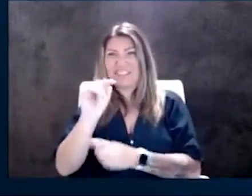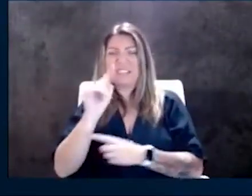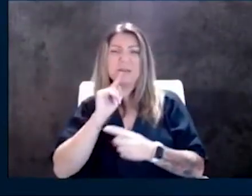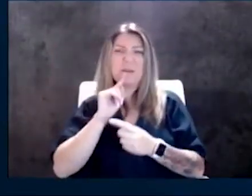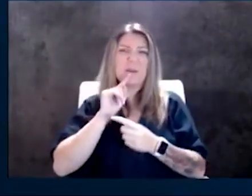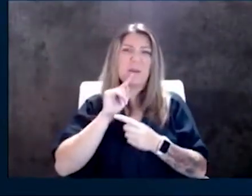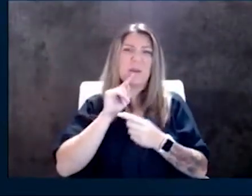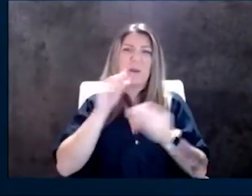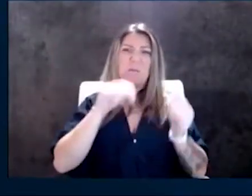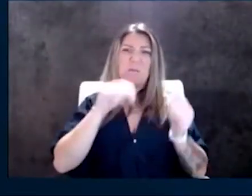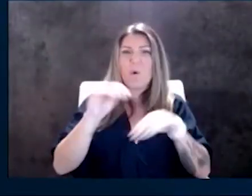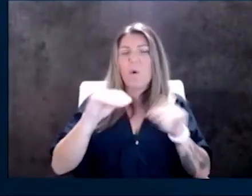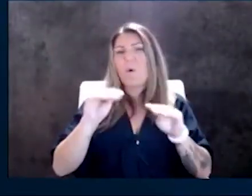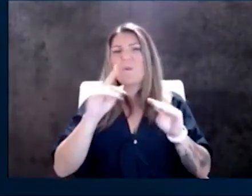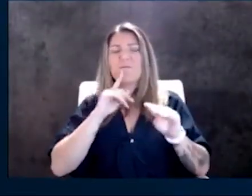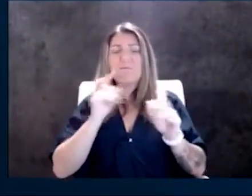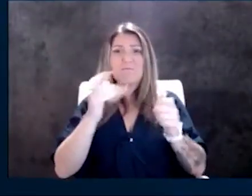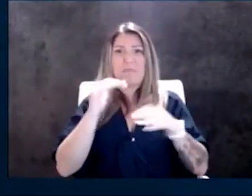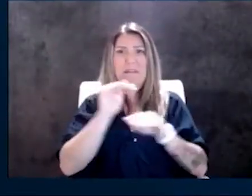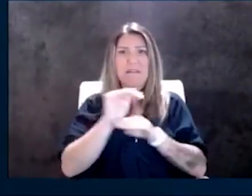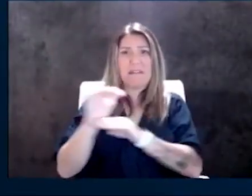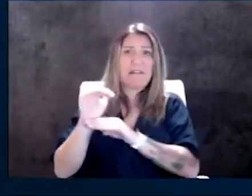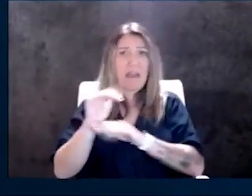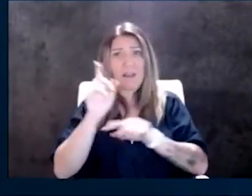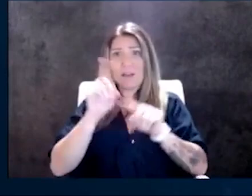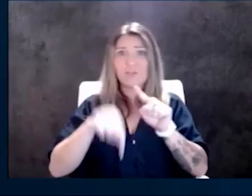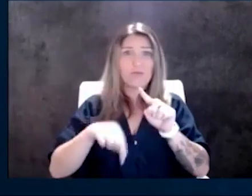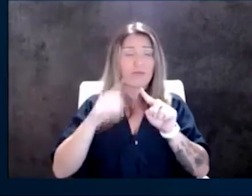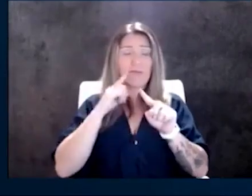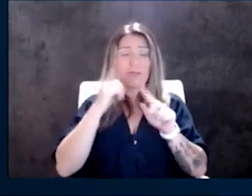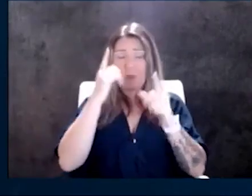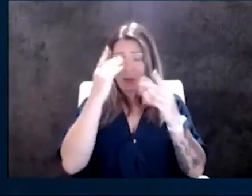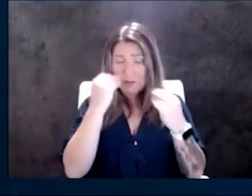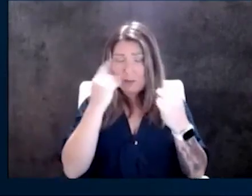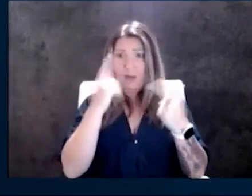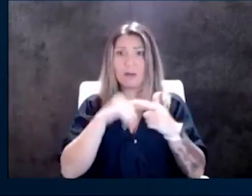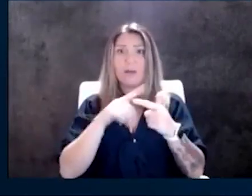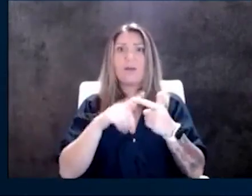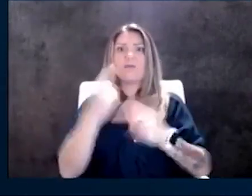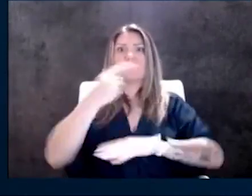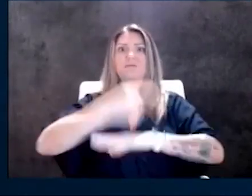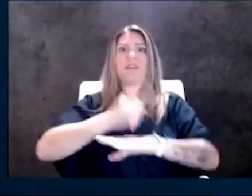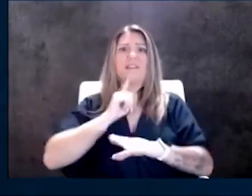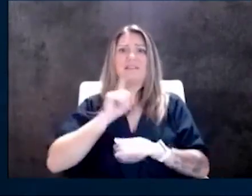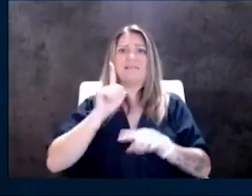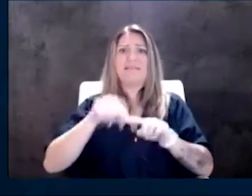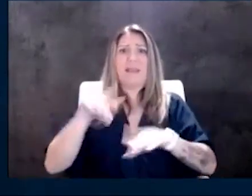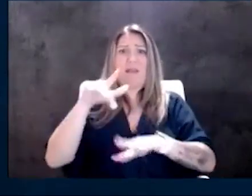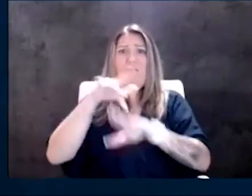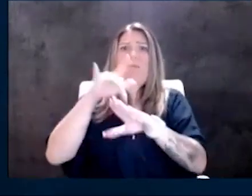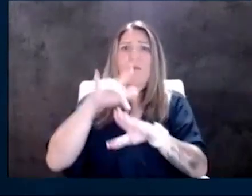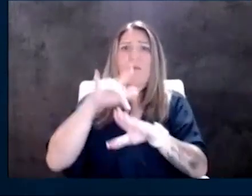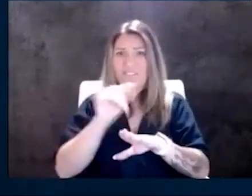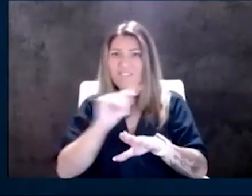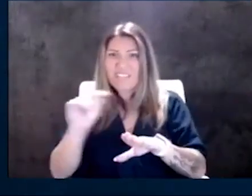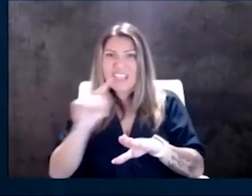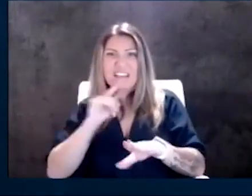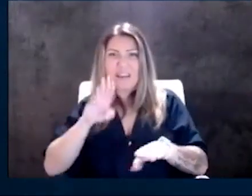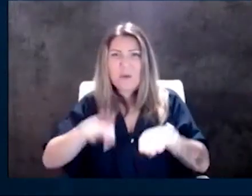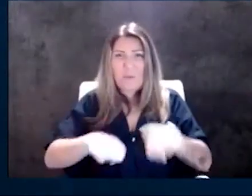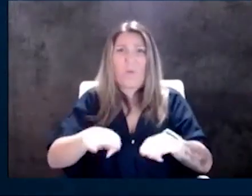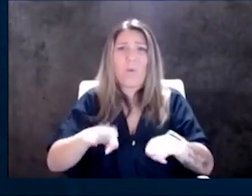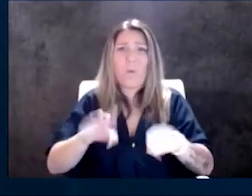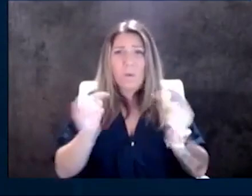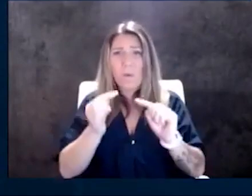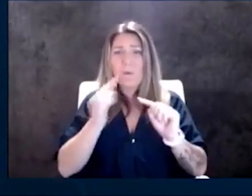were many nights he couldn't sleep a wink, and days so bad he couldn't even touch his feet to the ground. For an active guy who loved having